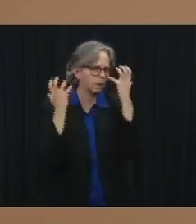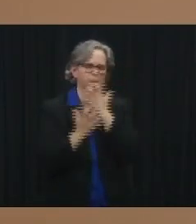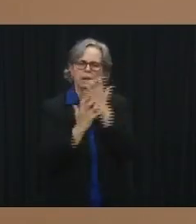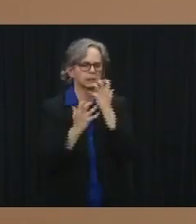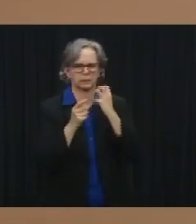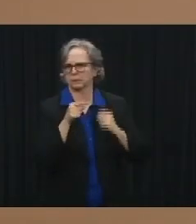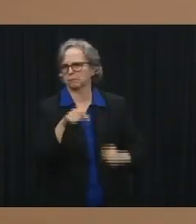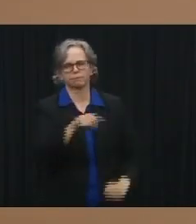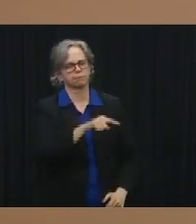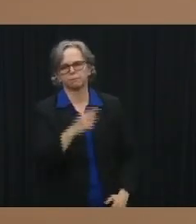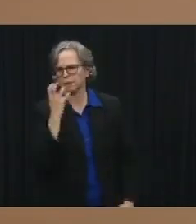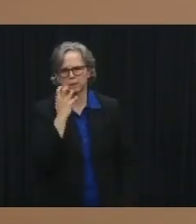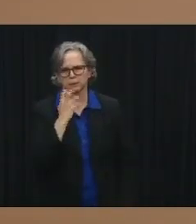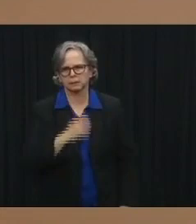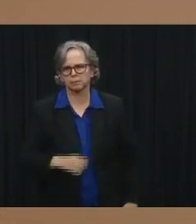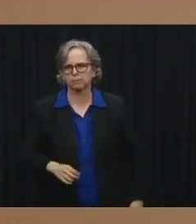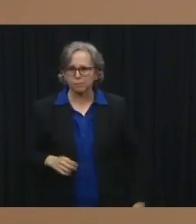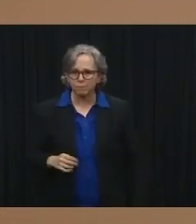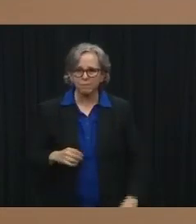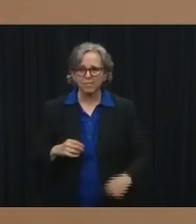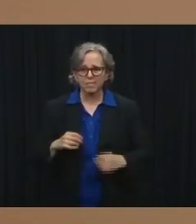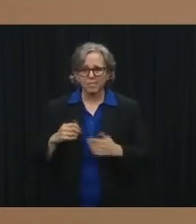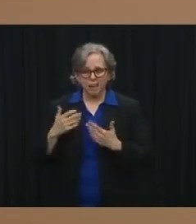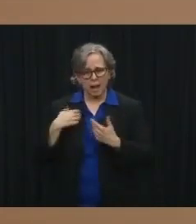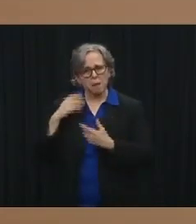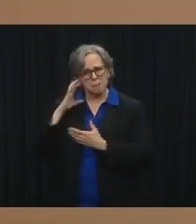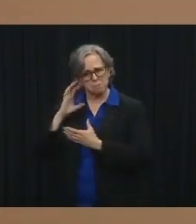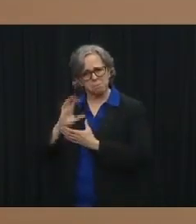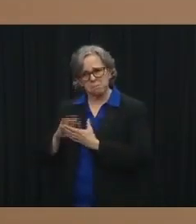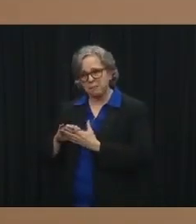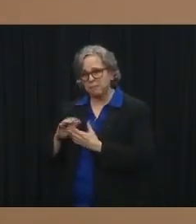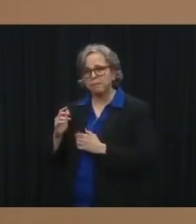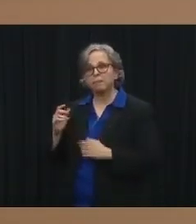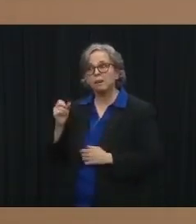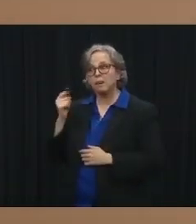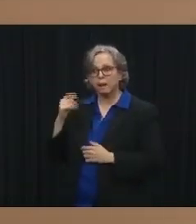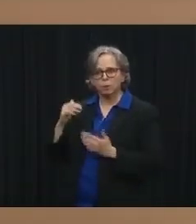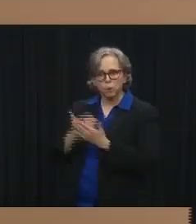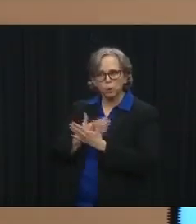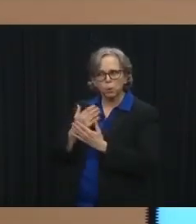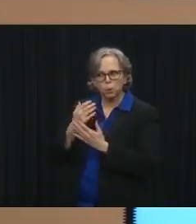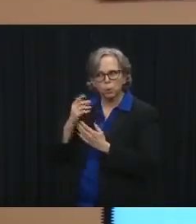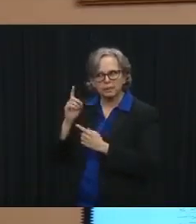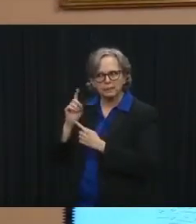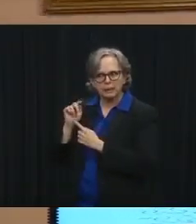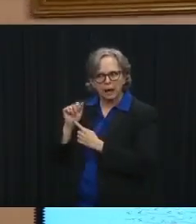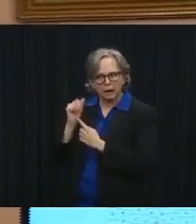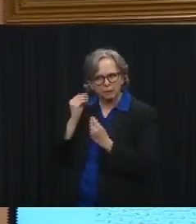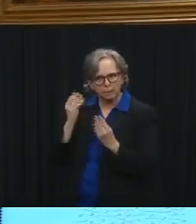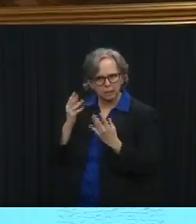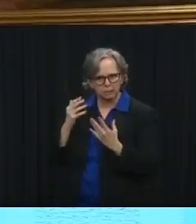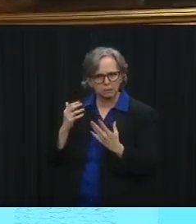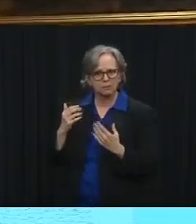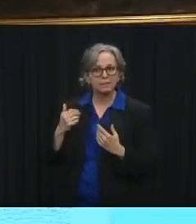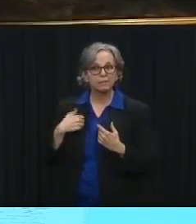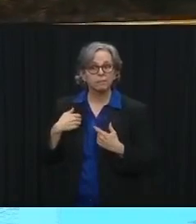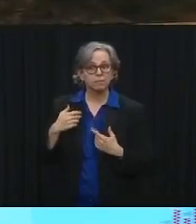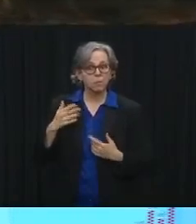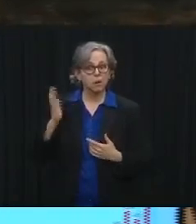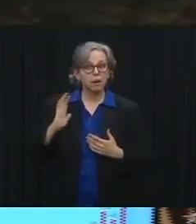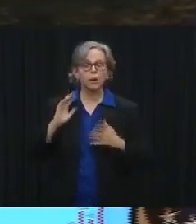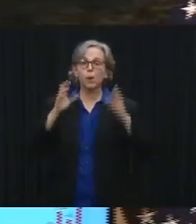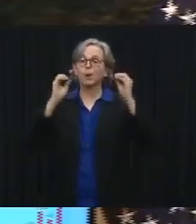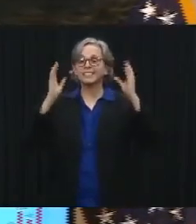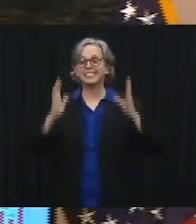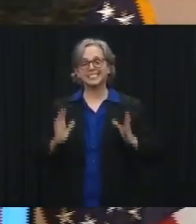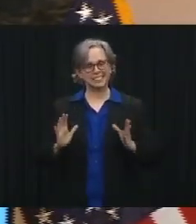have some data to share with you. This is the beginning. Those of you who ever had me as a professor of global public health will